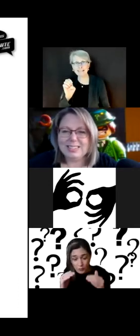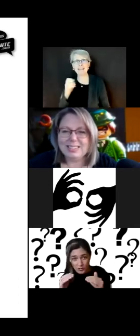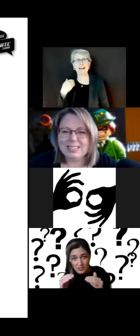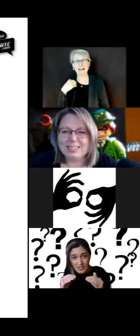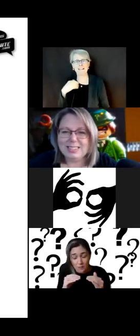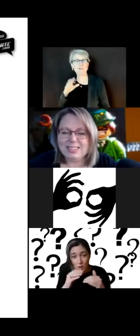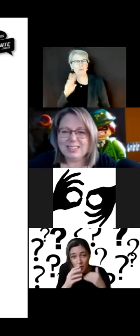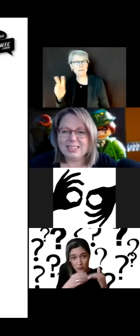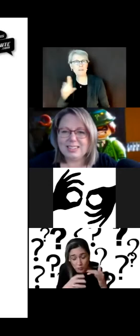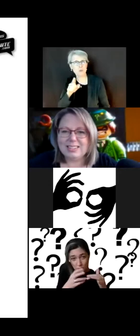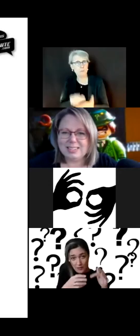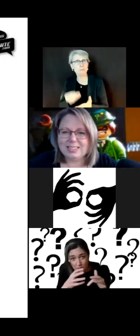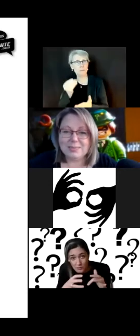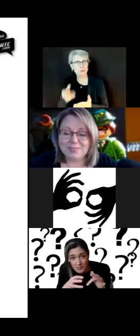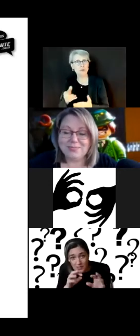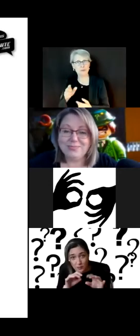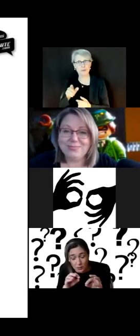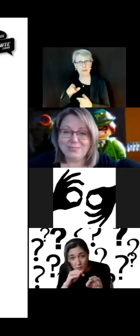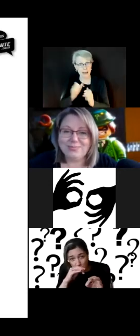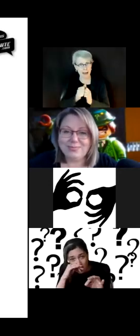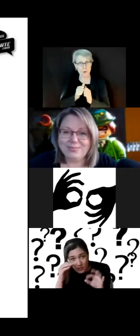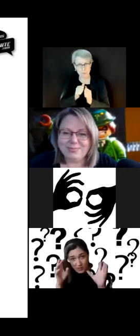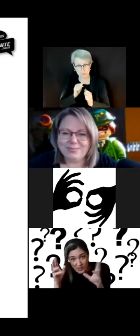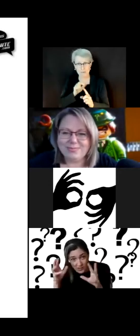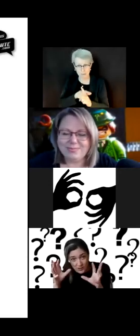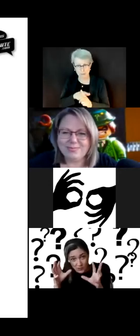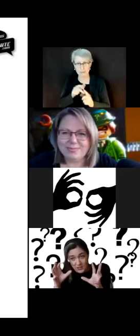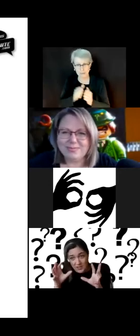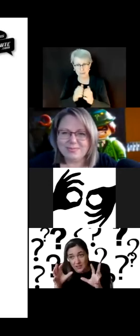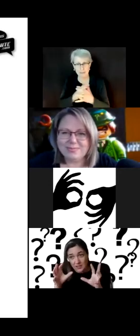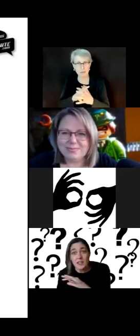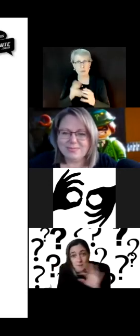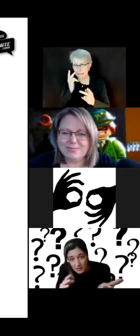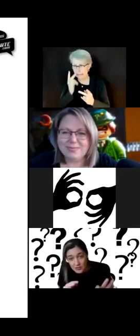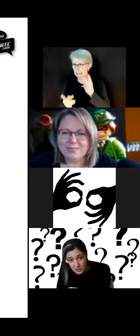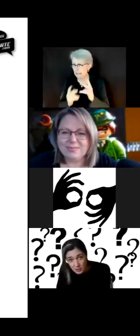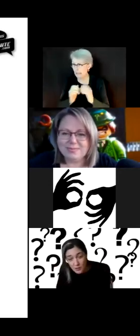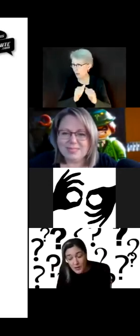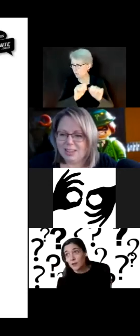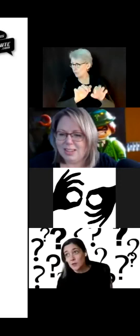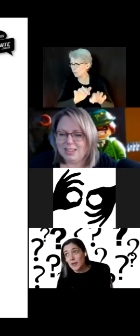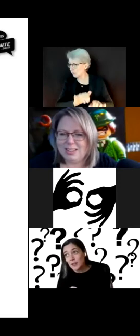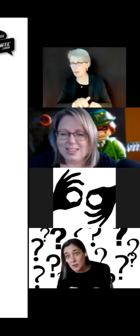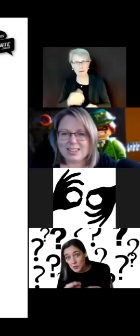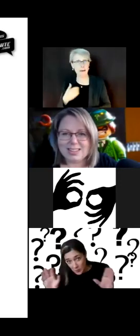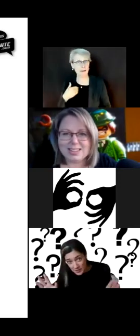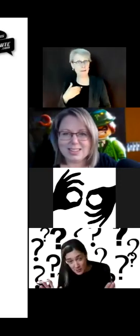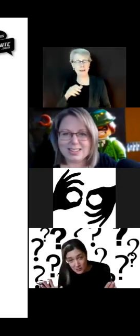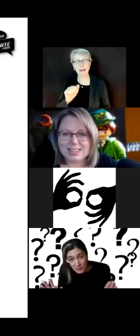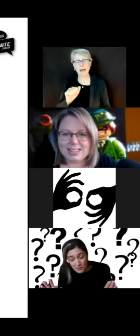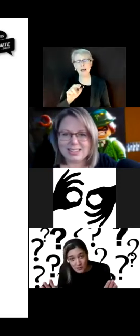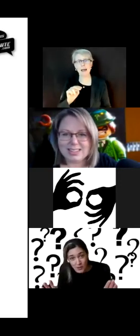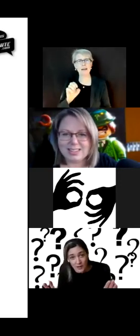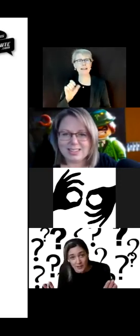can purchase that walk you through how to do this and give you little worksheets so you can actually visually see it. But just so you know, and also Annelise has trained a